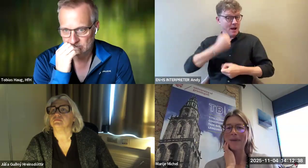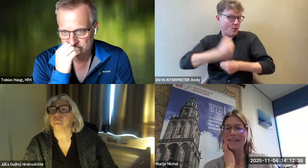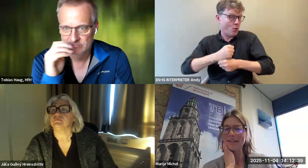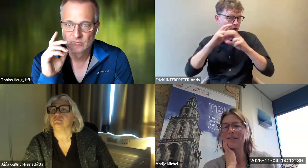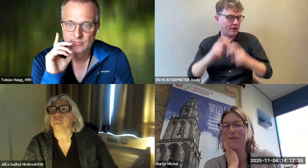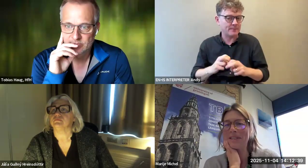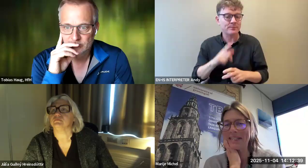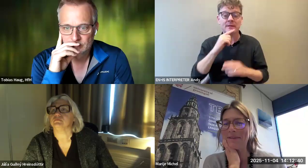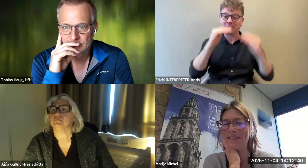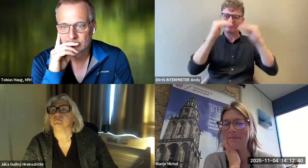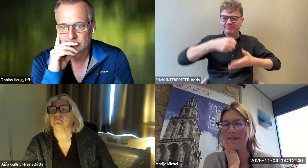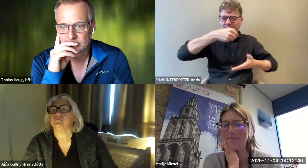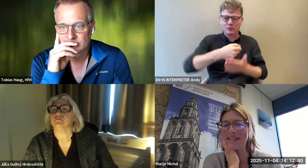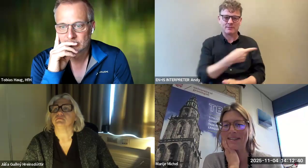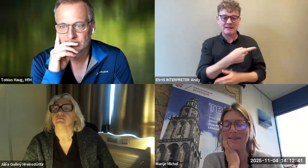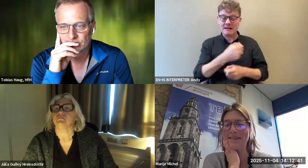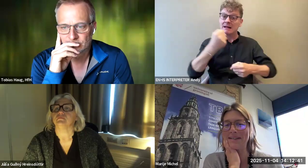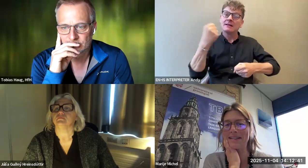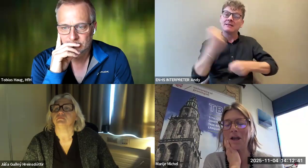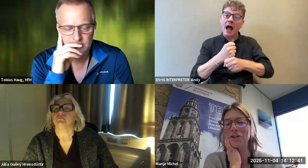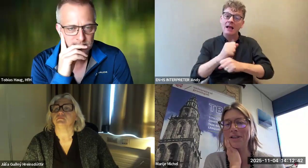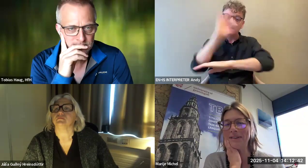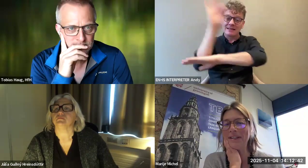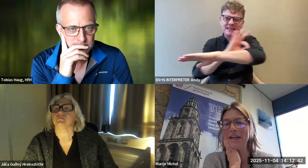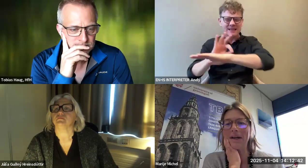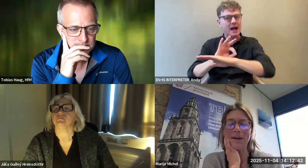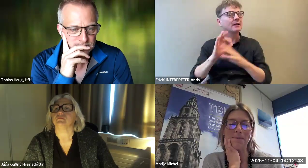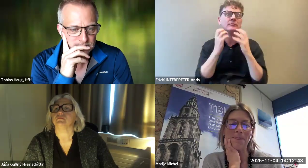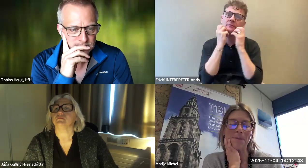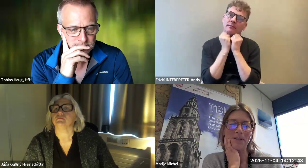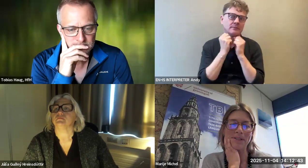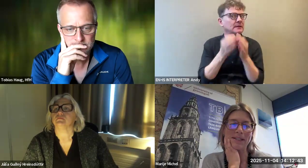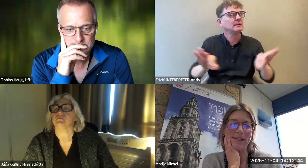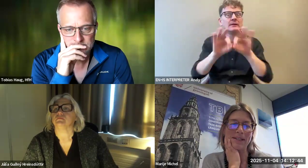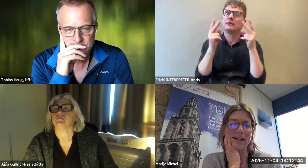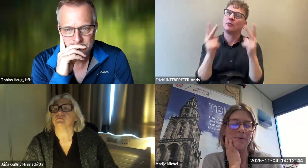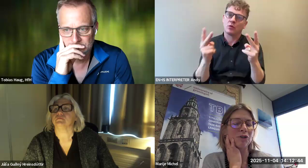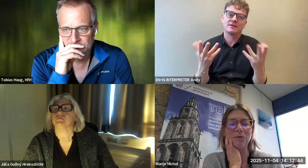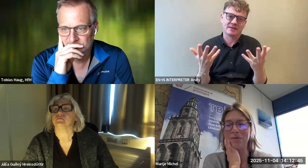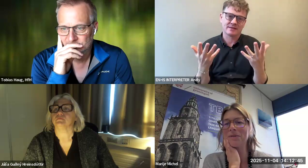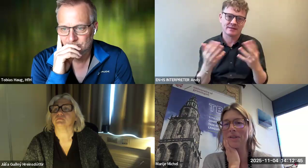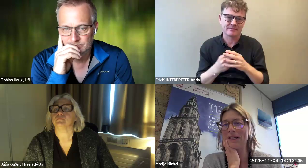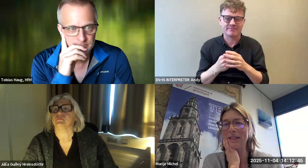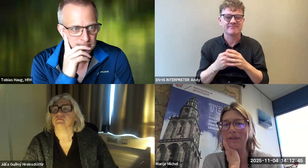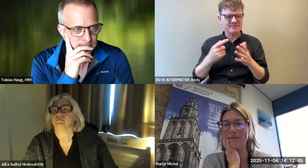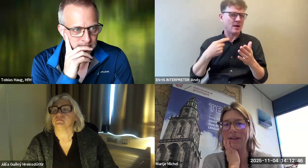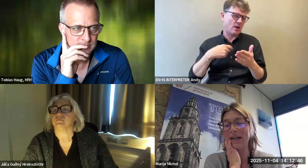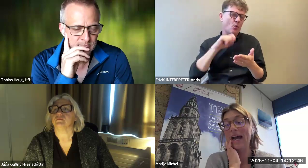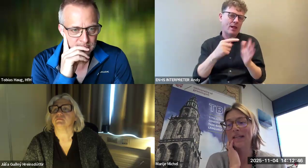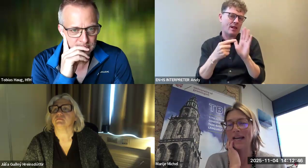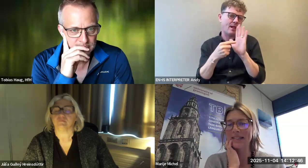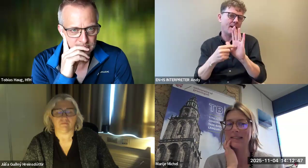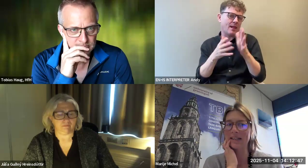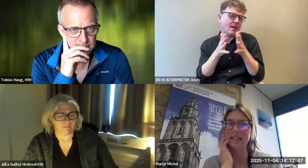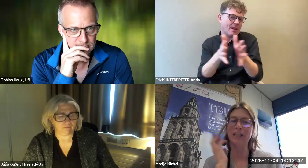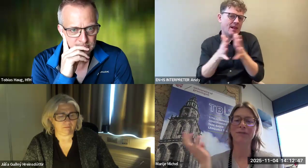Task design matters from a TBLT perspective. I think that's logical, but I will show you a little bit